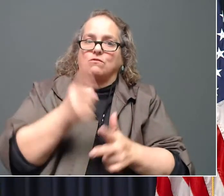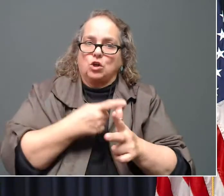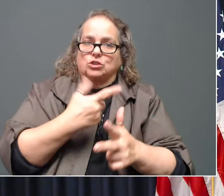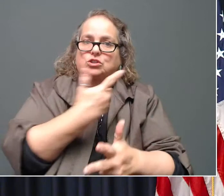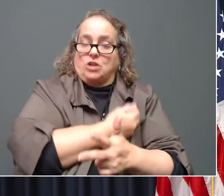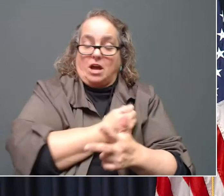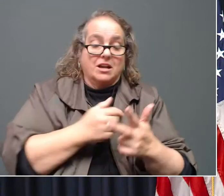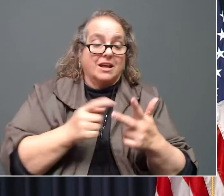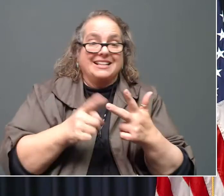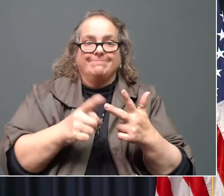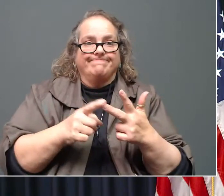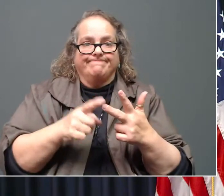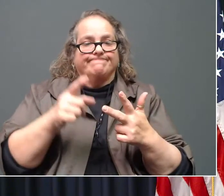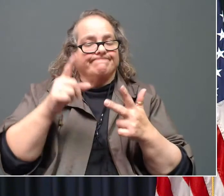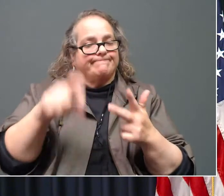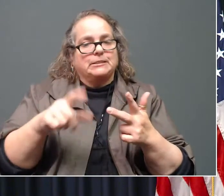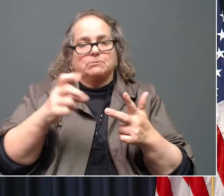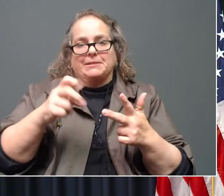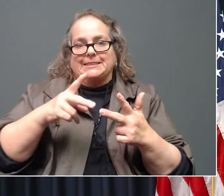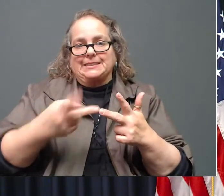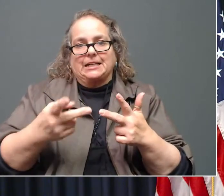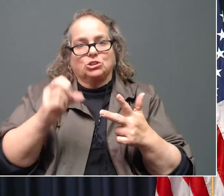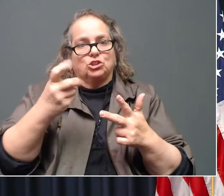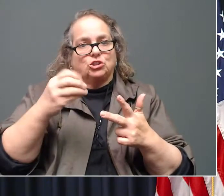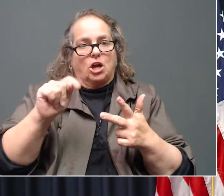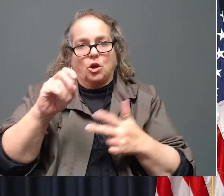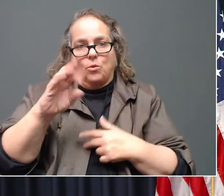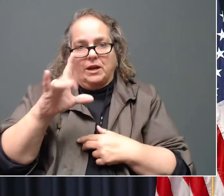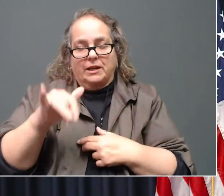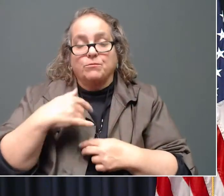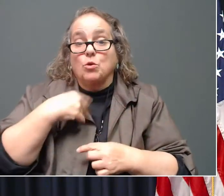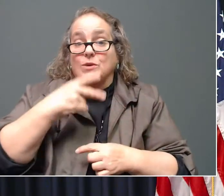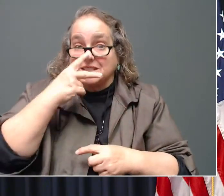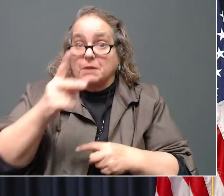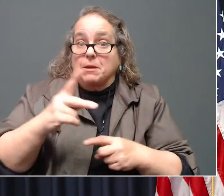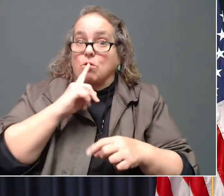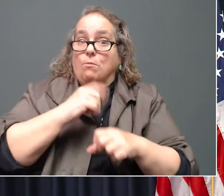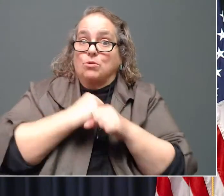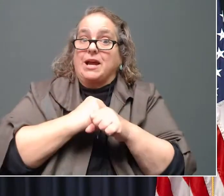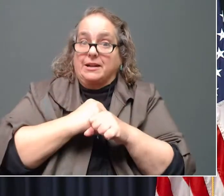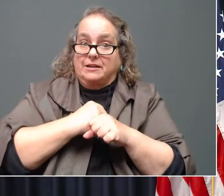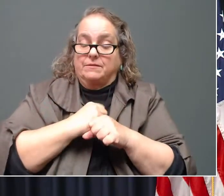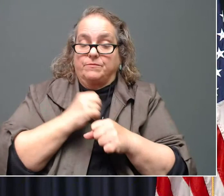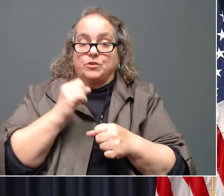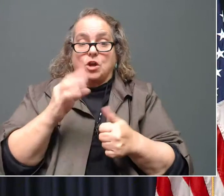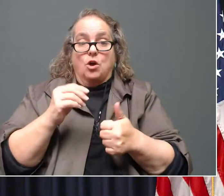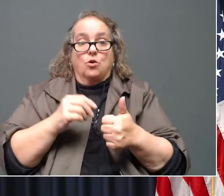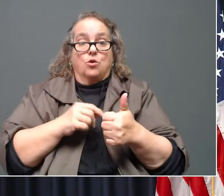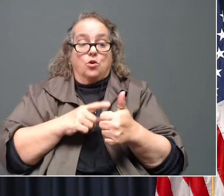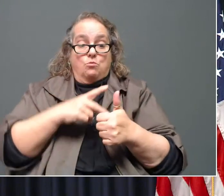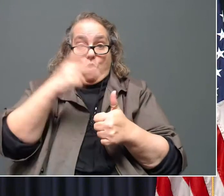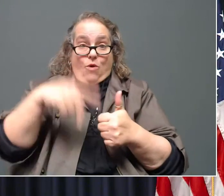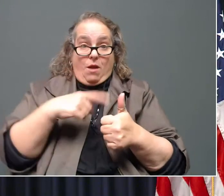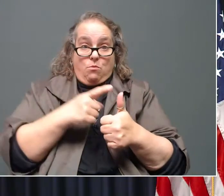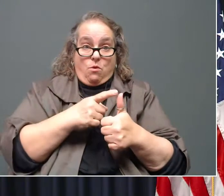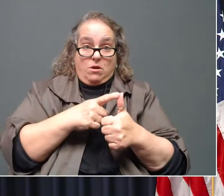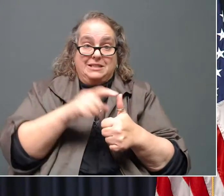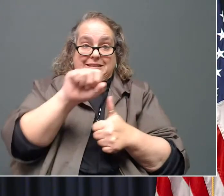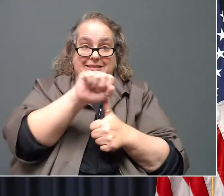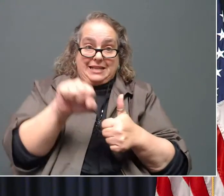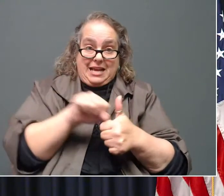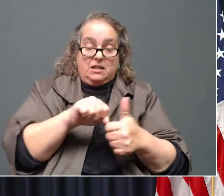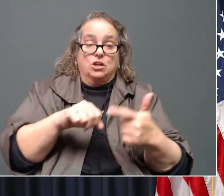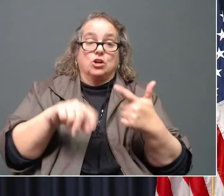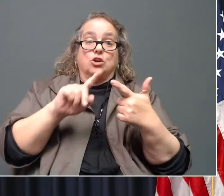seeing people protected in long-term care. All right, so program 1, state program. Program